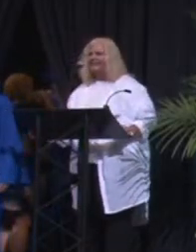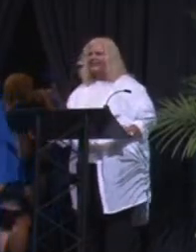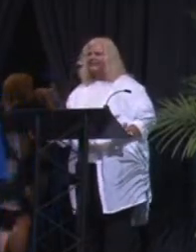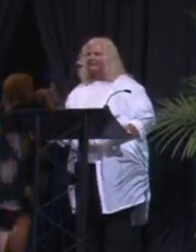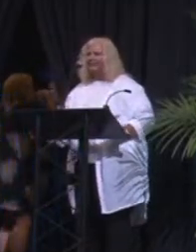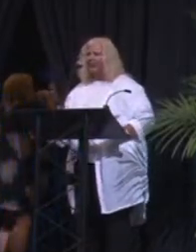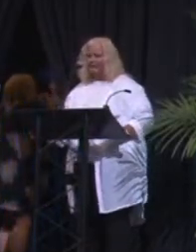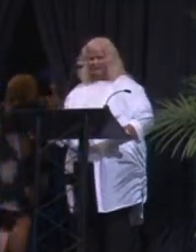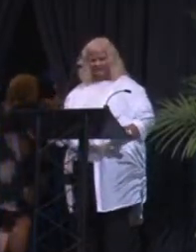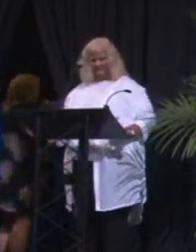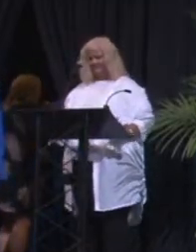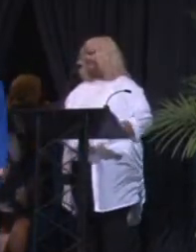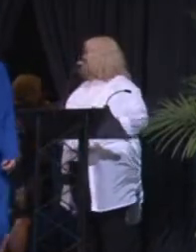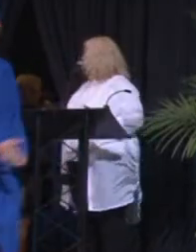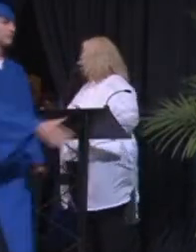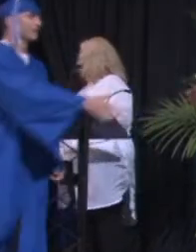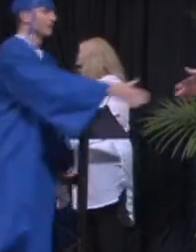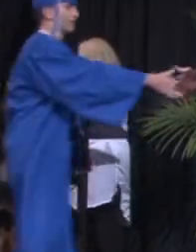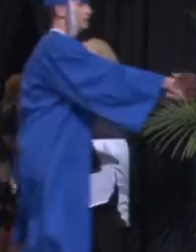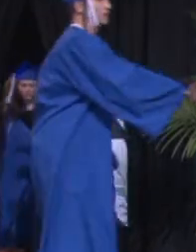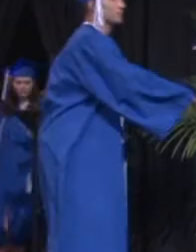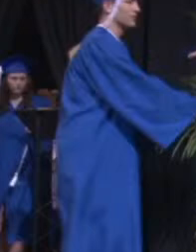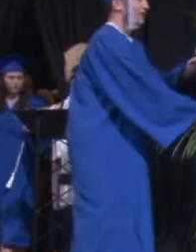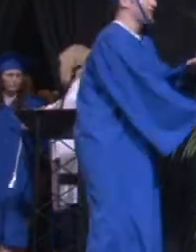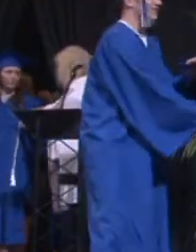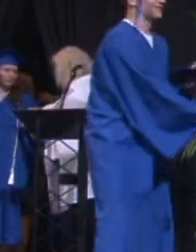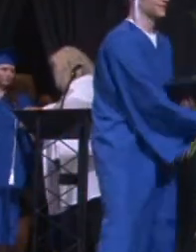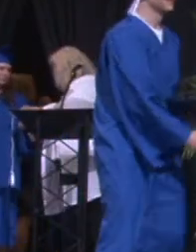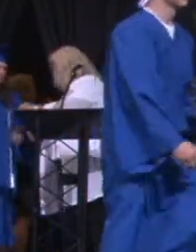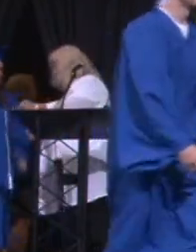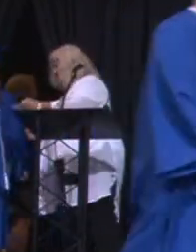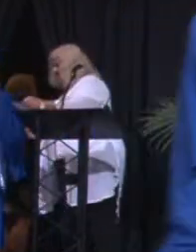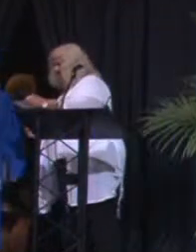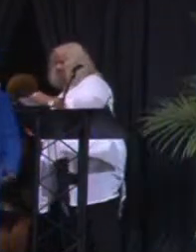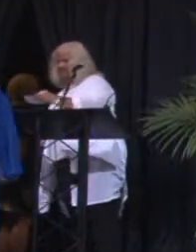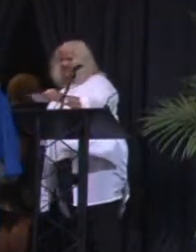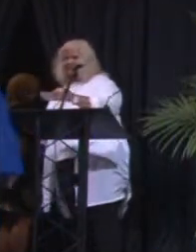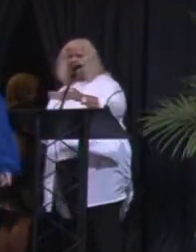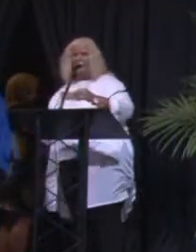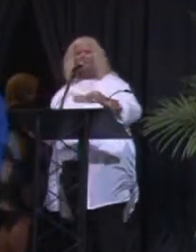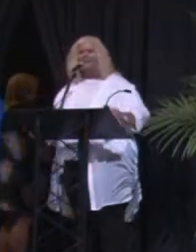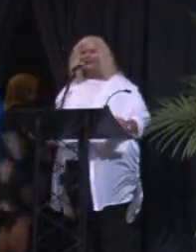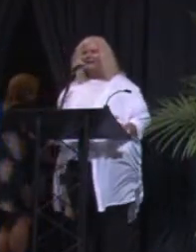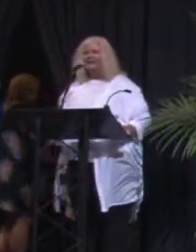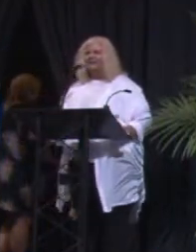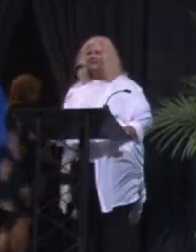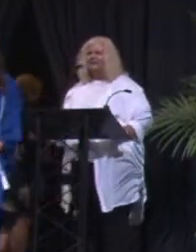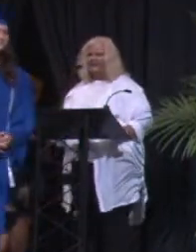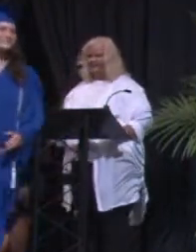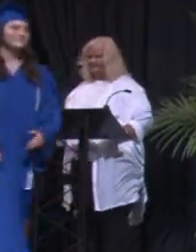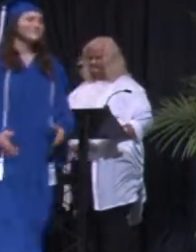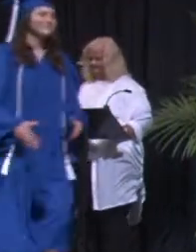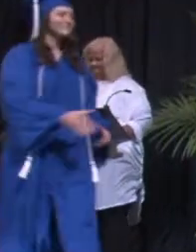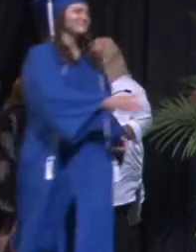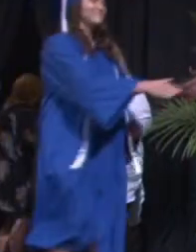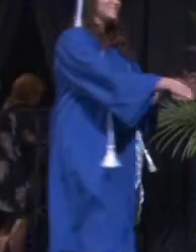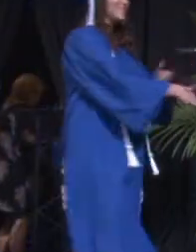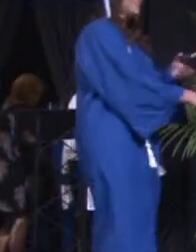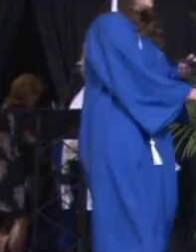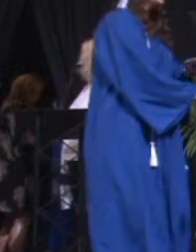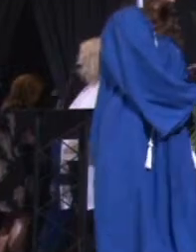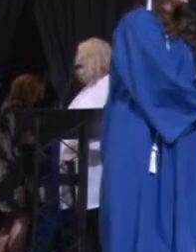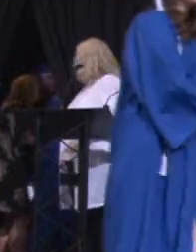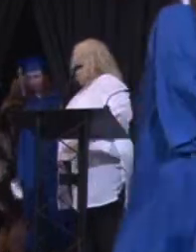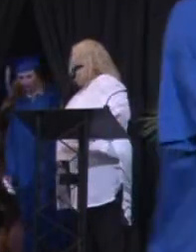Braxton Sage Strop. Rebecca Struwe.